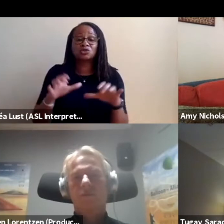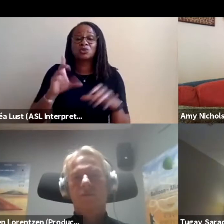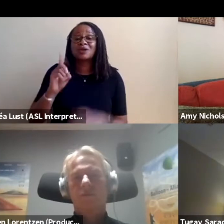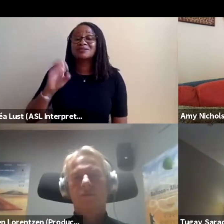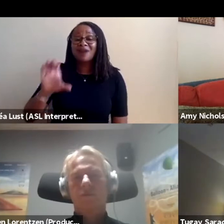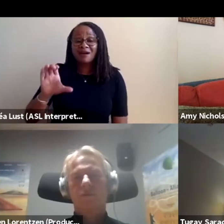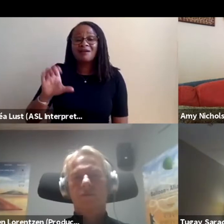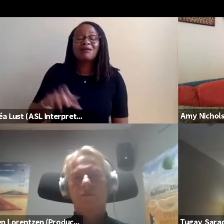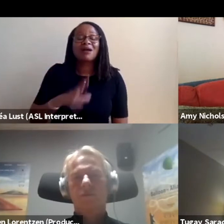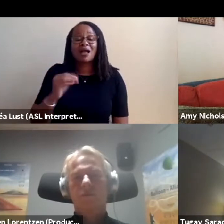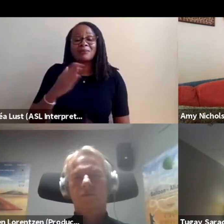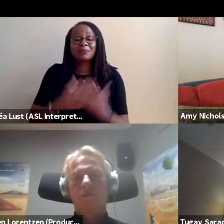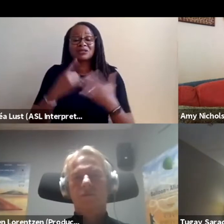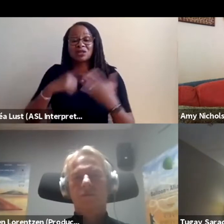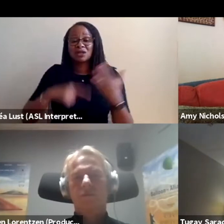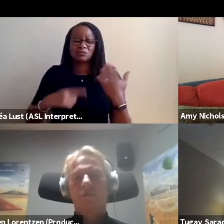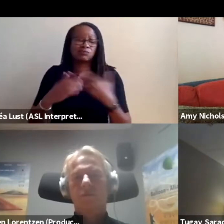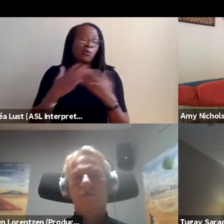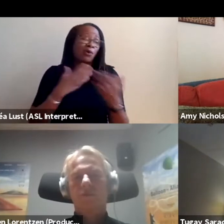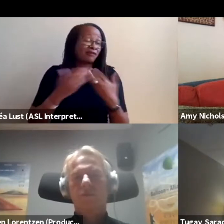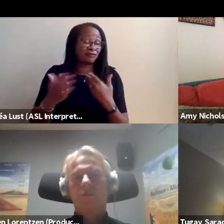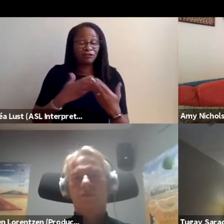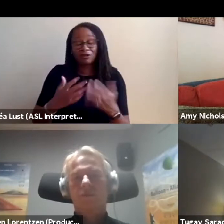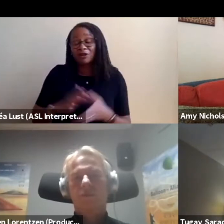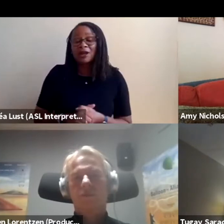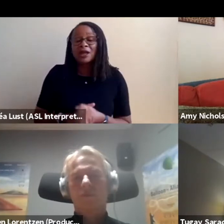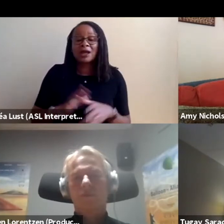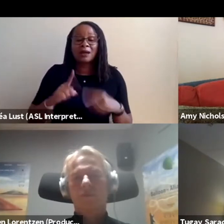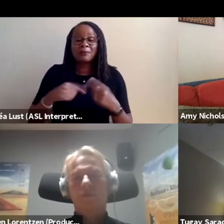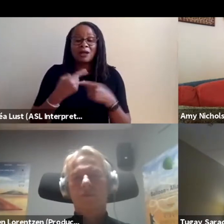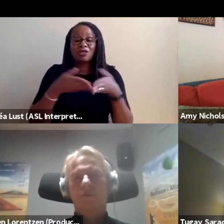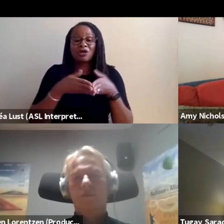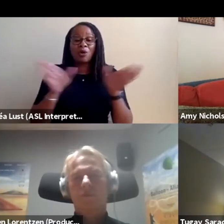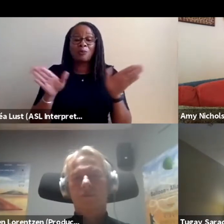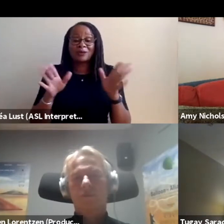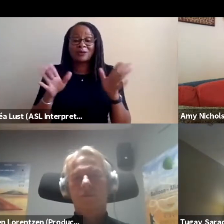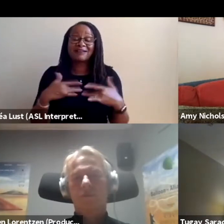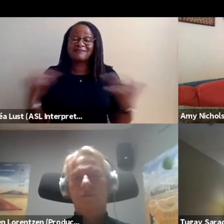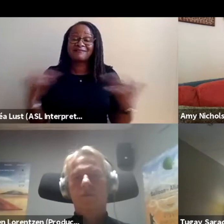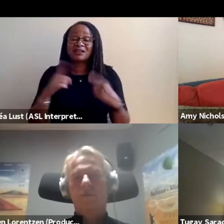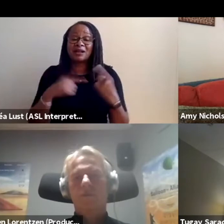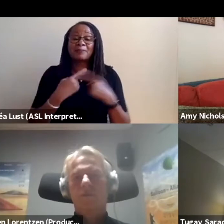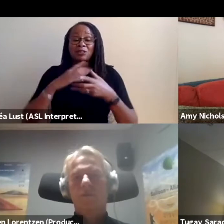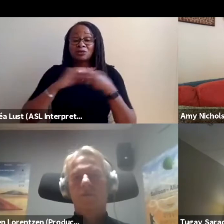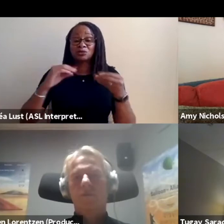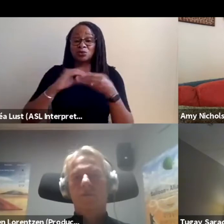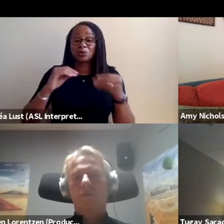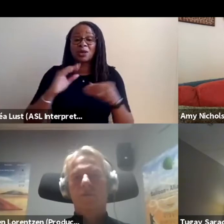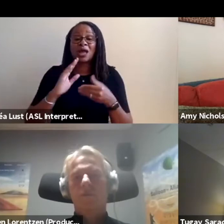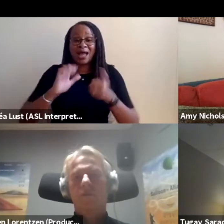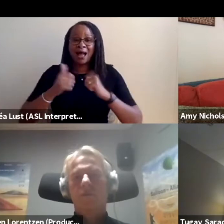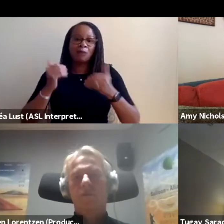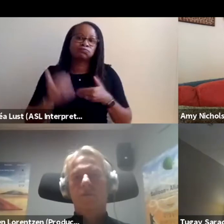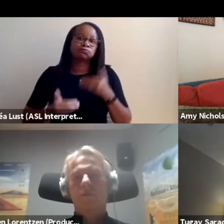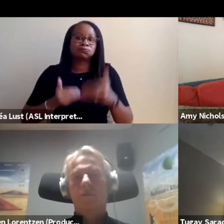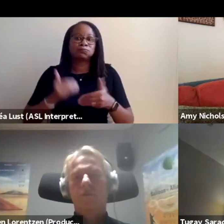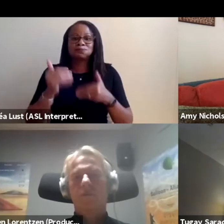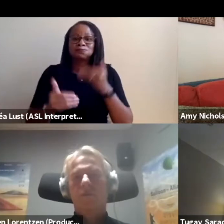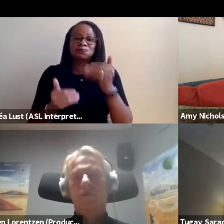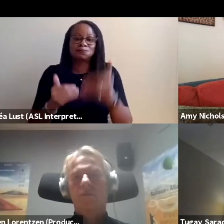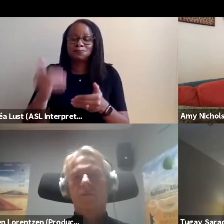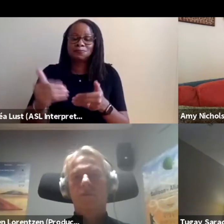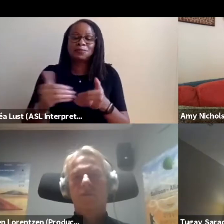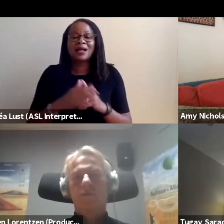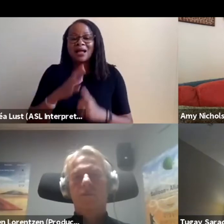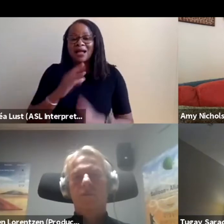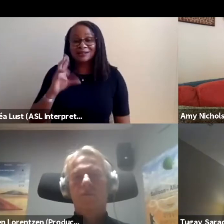and a piece of whatever about the opening event and about the story, how it's going on, and a documentary